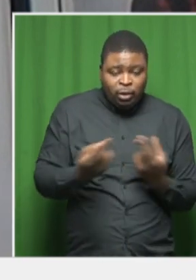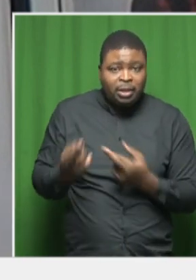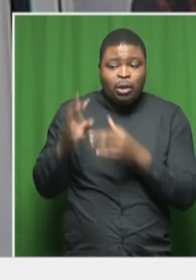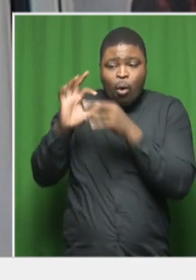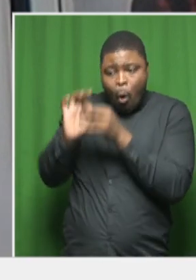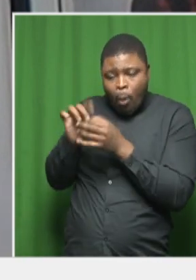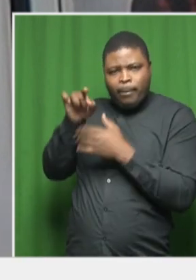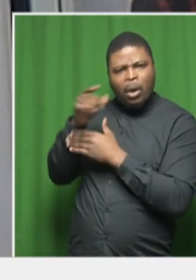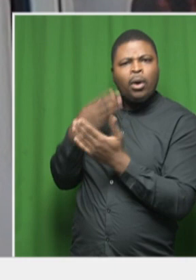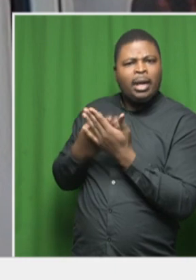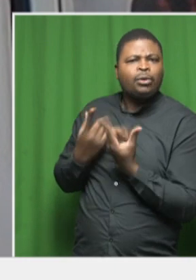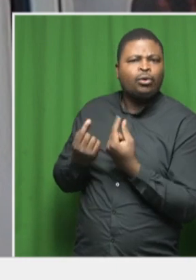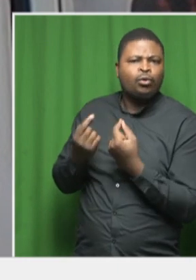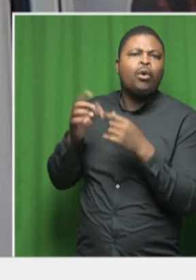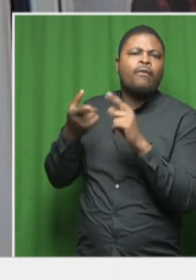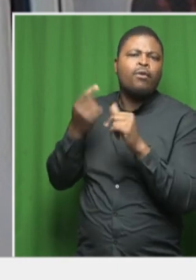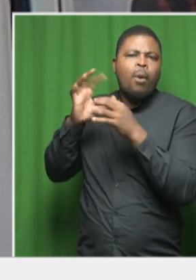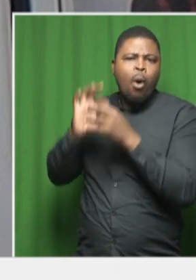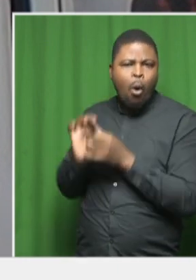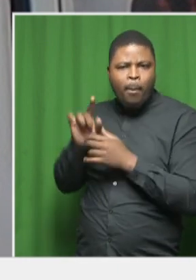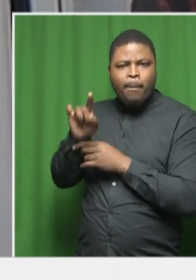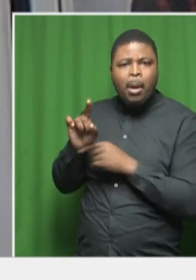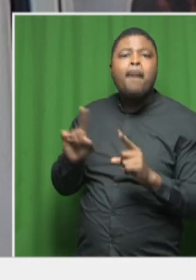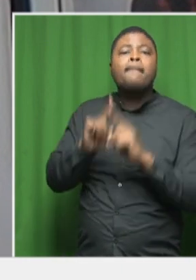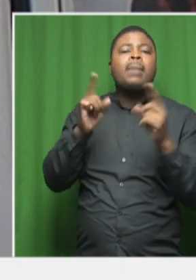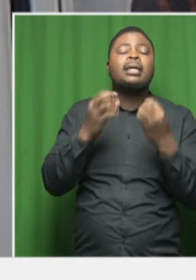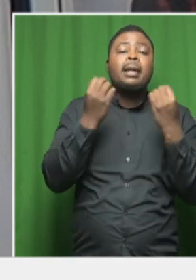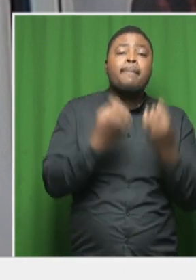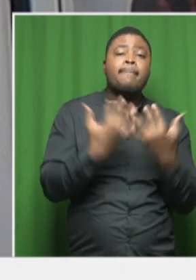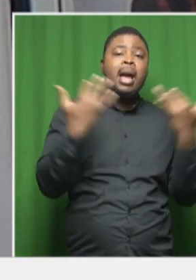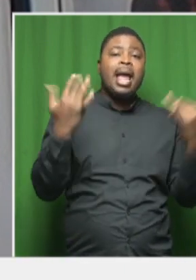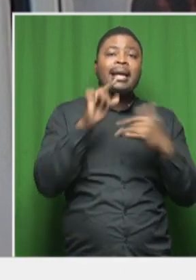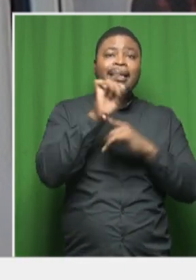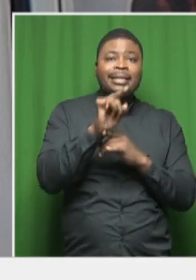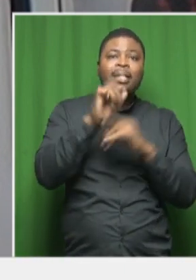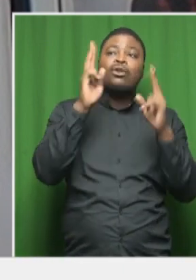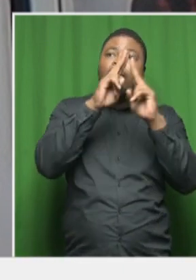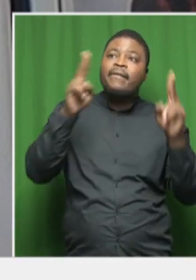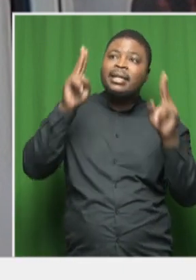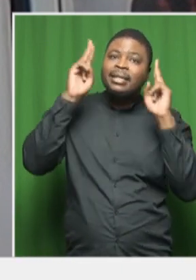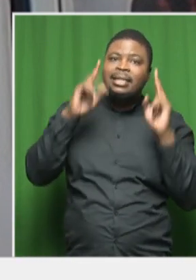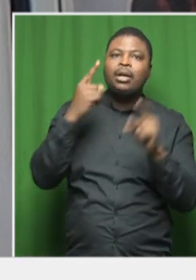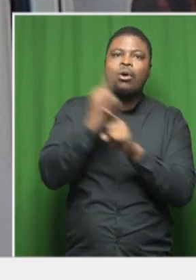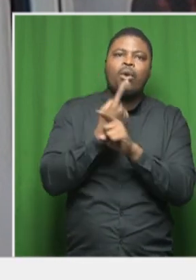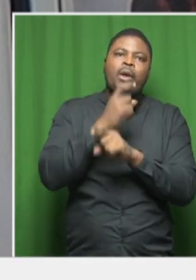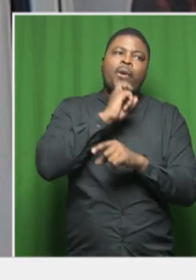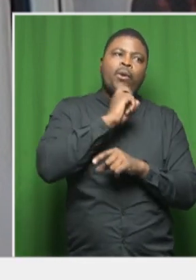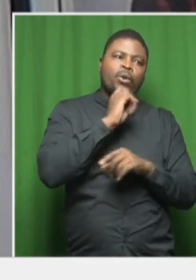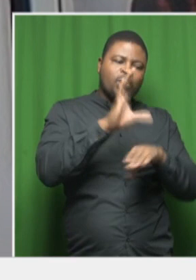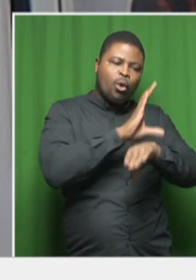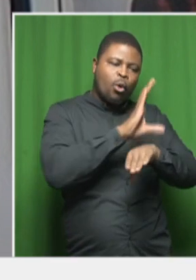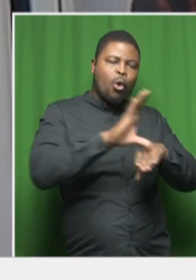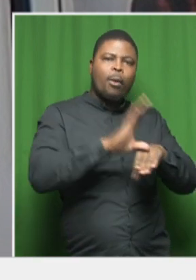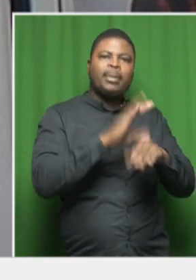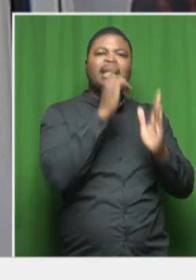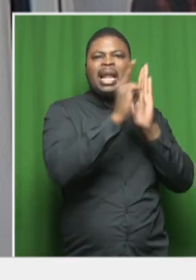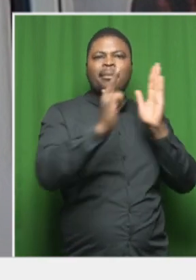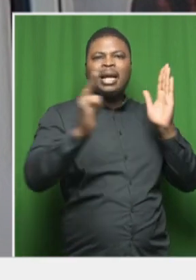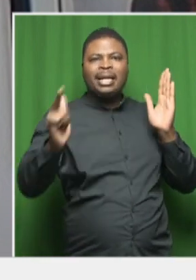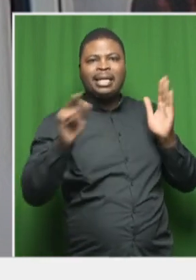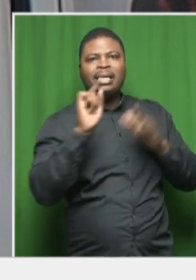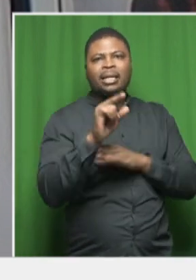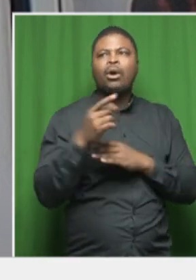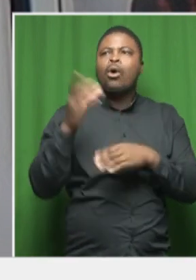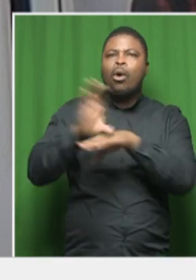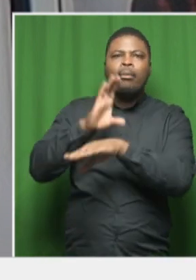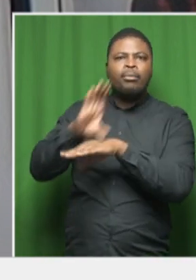home. But most universities make provision for this. So there are computers in the library, there are computers in computer